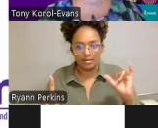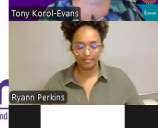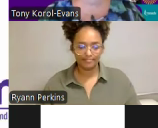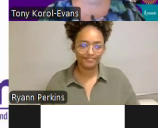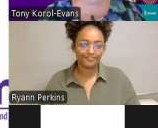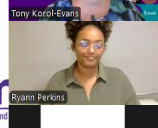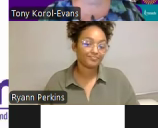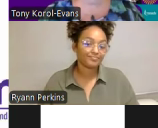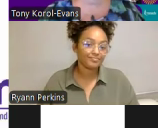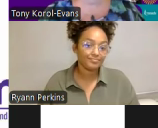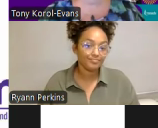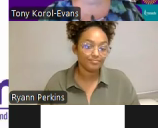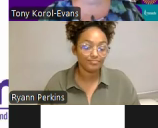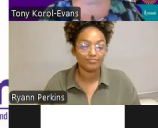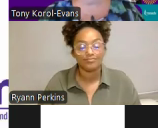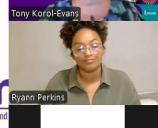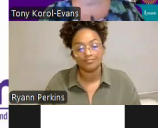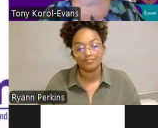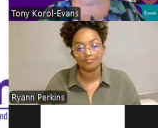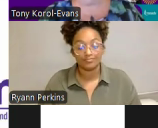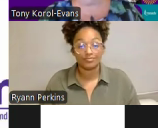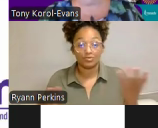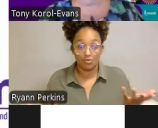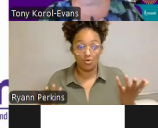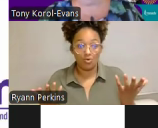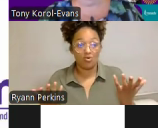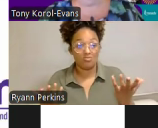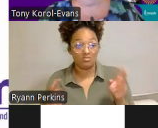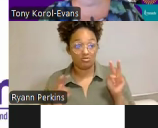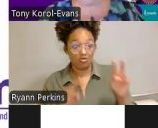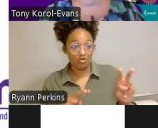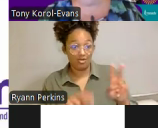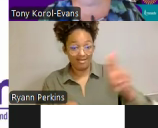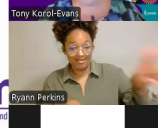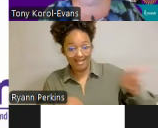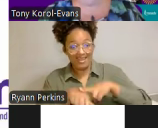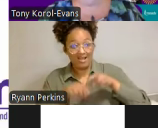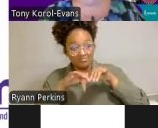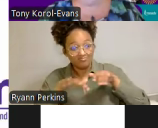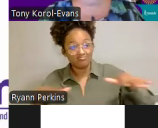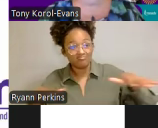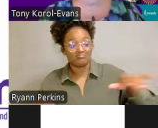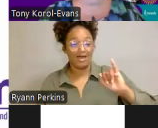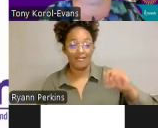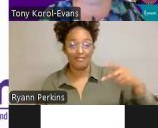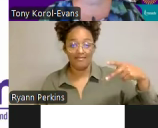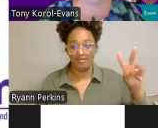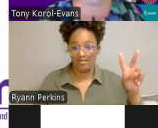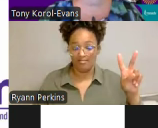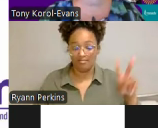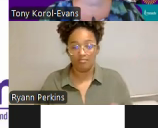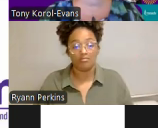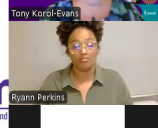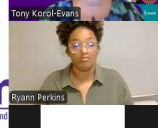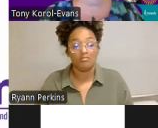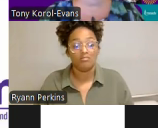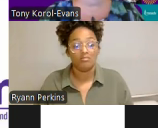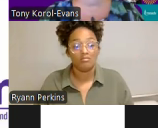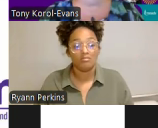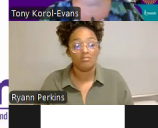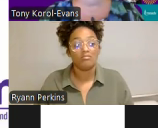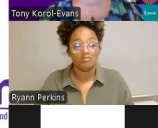So looking at the national prevalence of intimate partner violence, we know that approximately 1 in 4